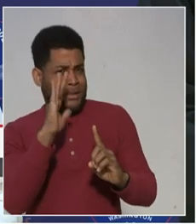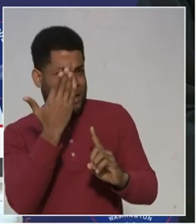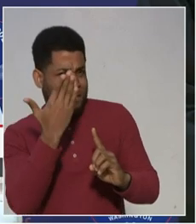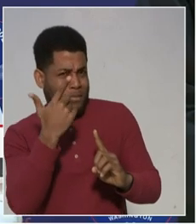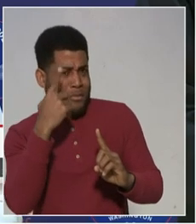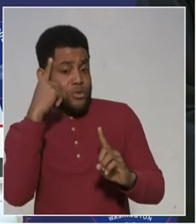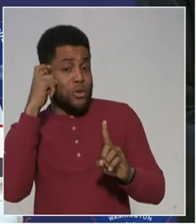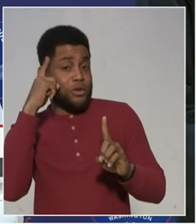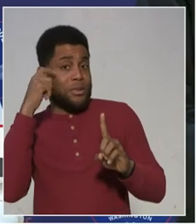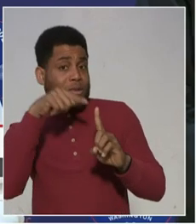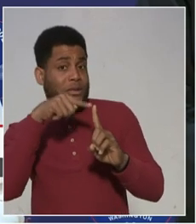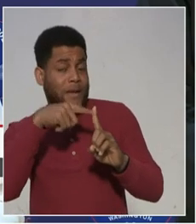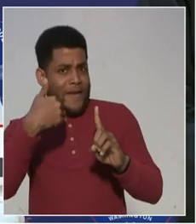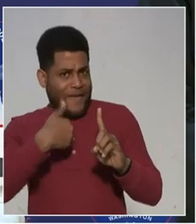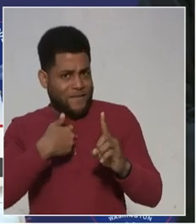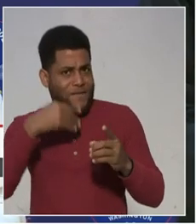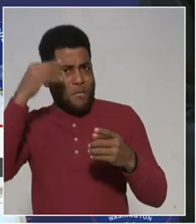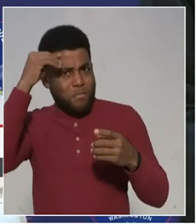inaccurate.